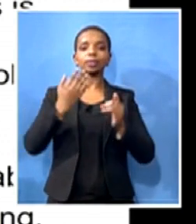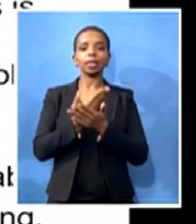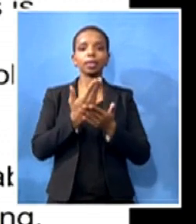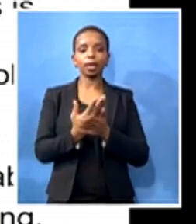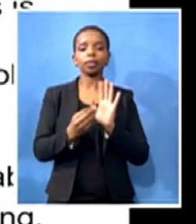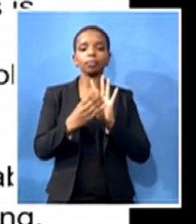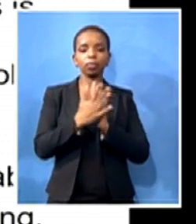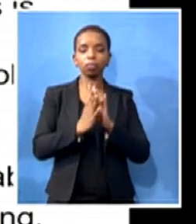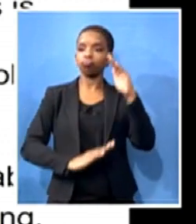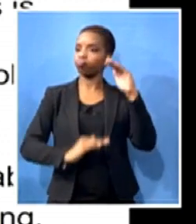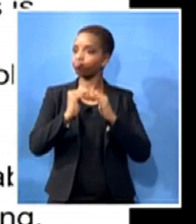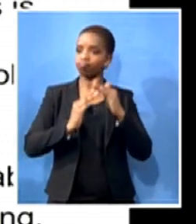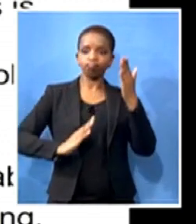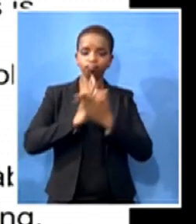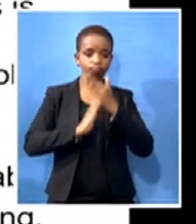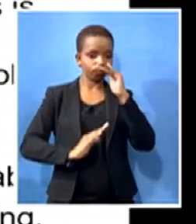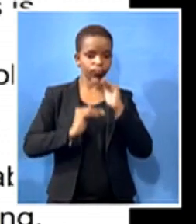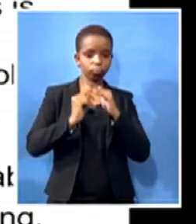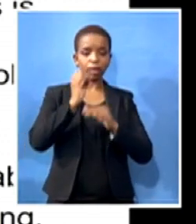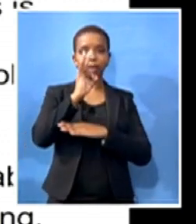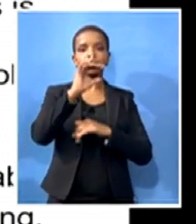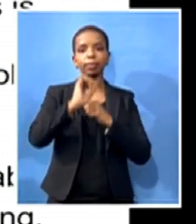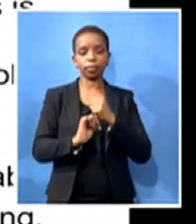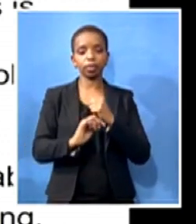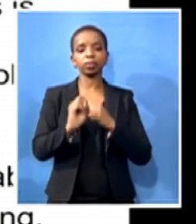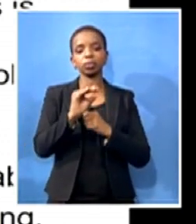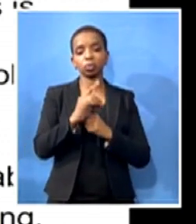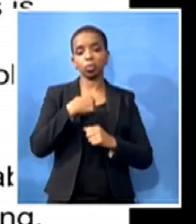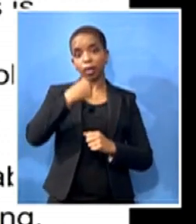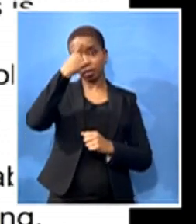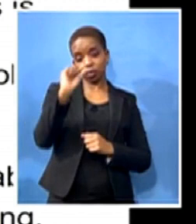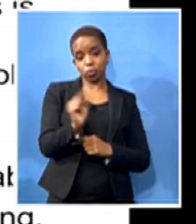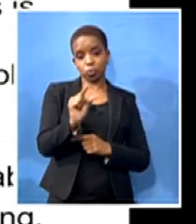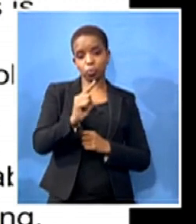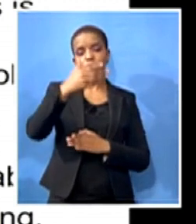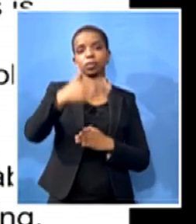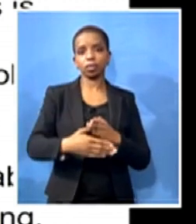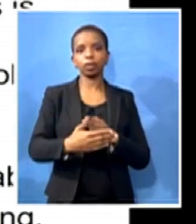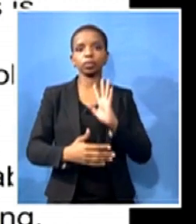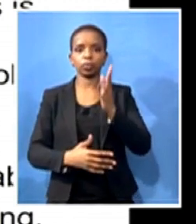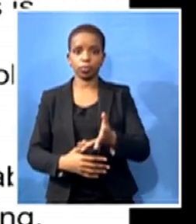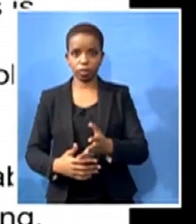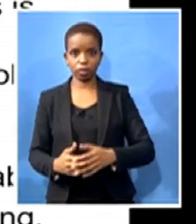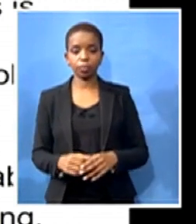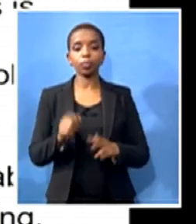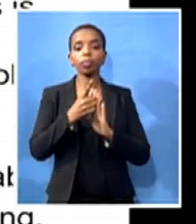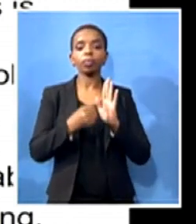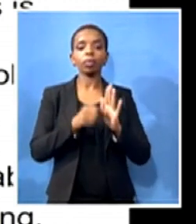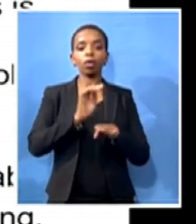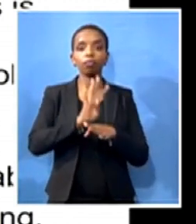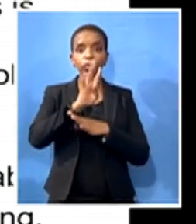be ending quite soon. On the 14th of this month, and we'll have to see whether the president